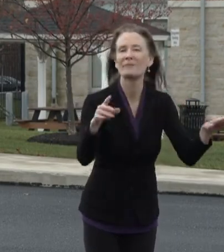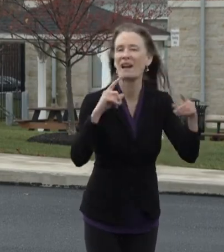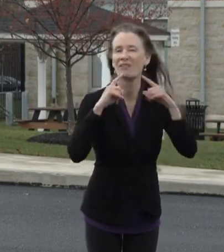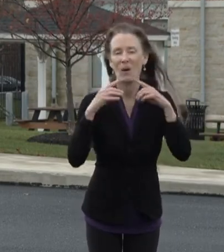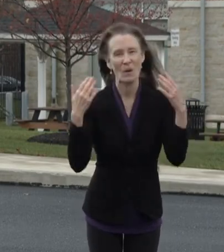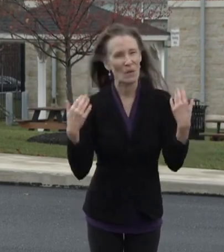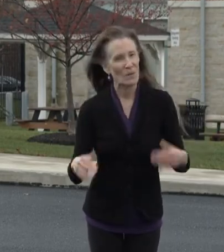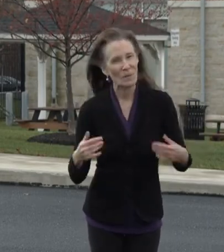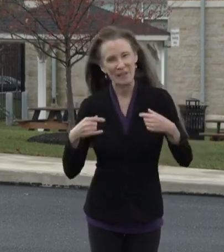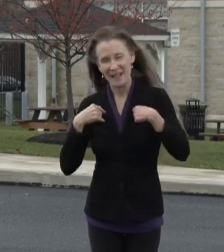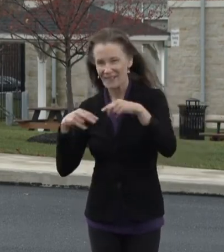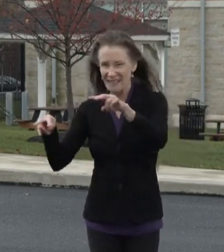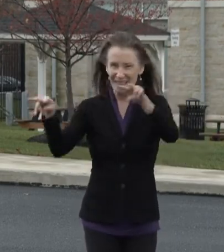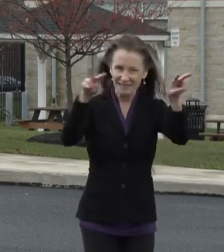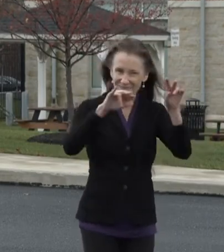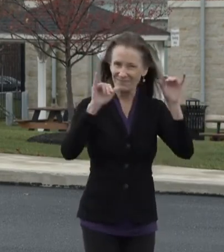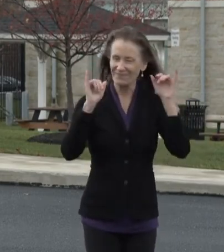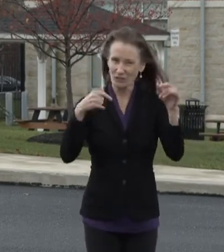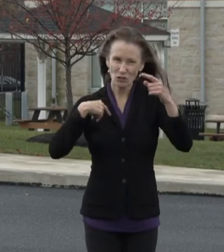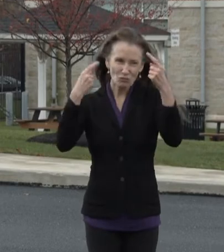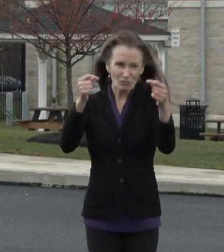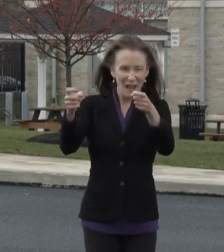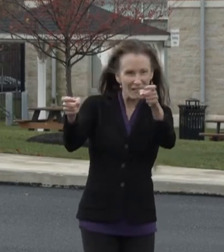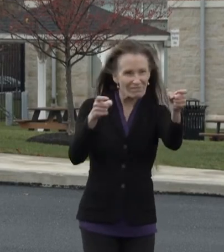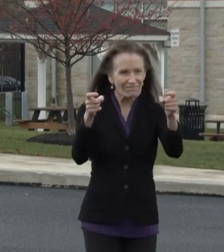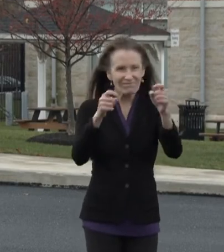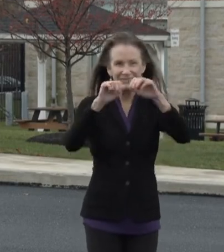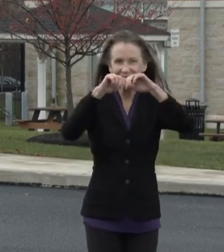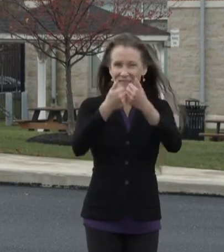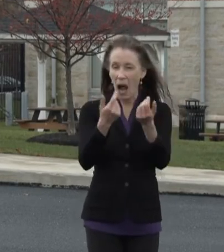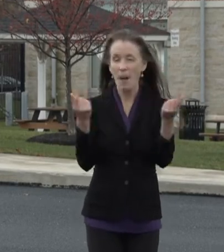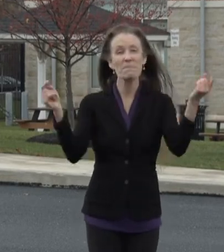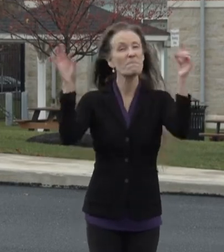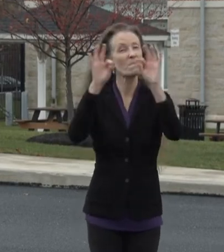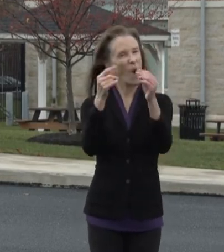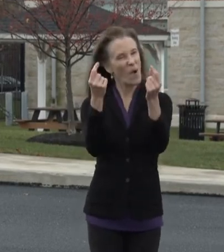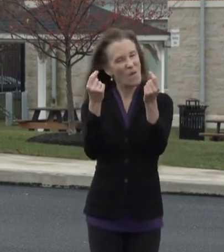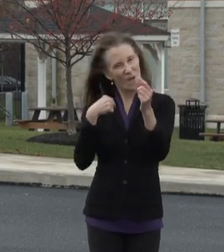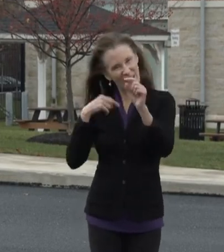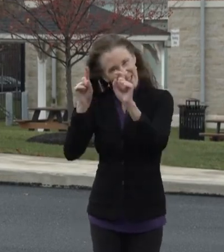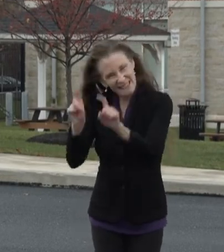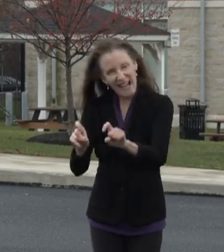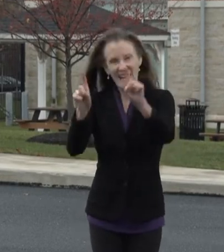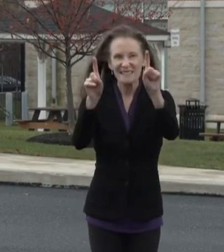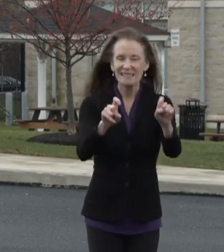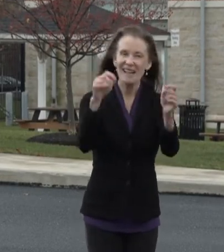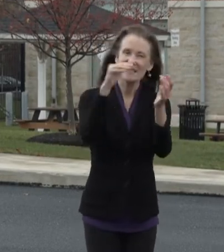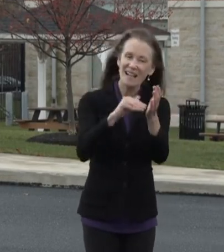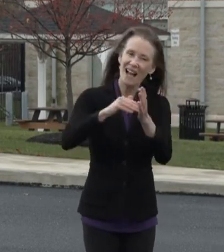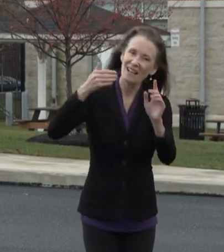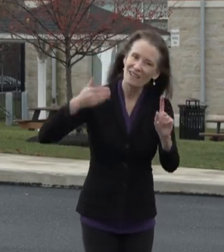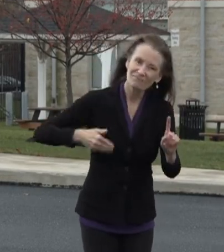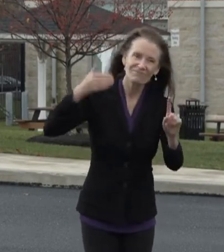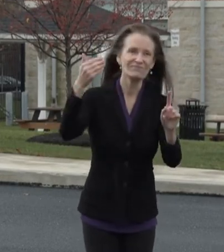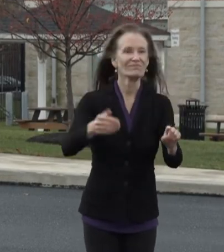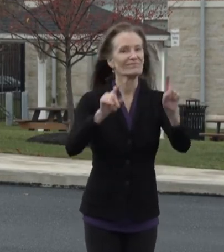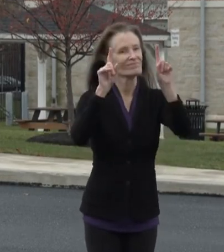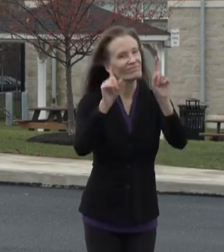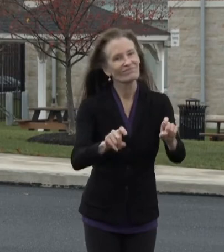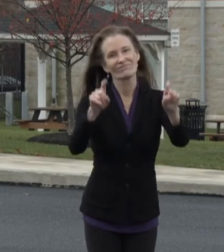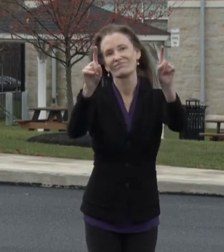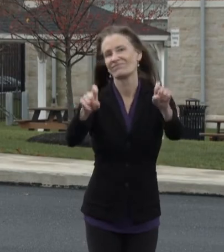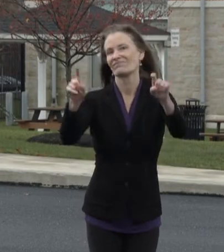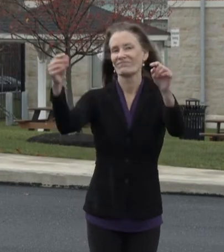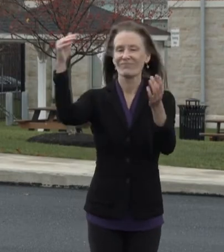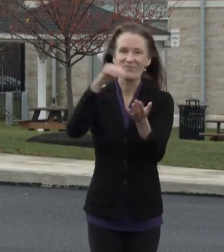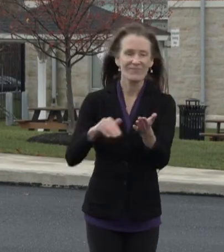Plan to deal with that is the testing. So we had done, as Secretary Miller pointed out, universal testing in all of the